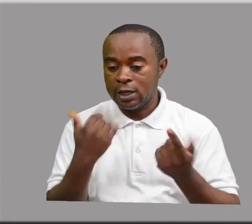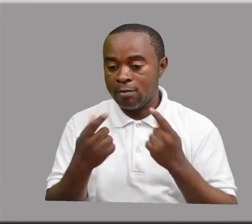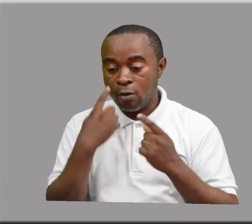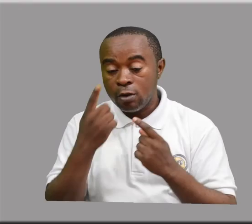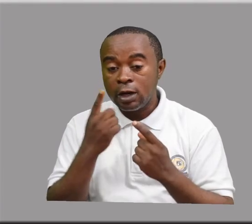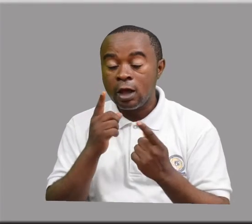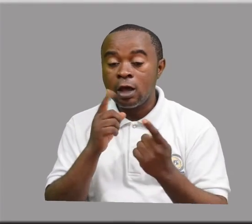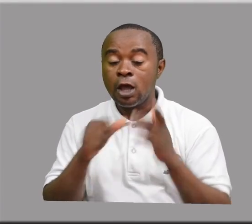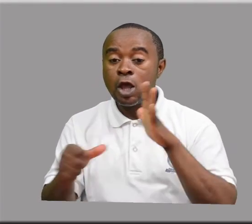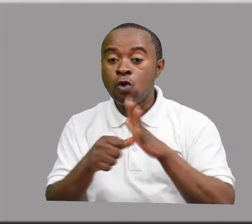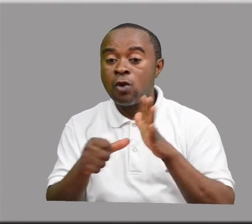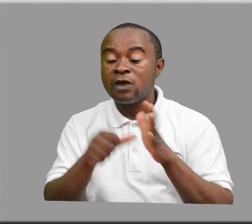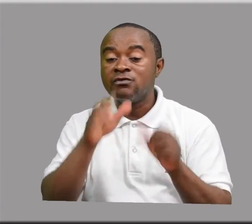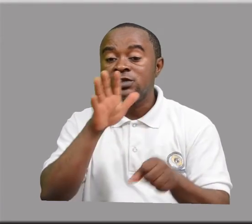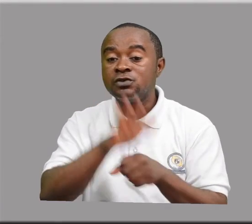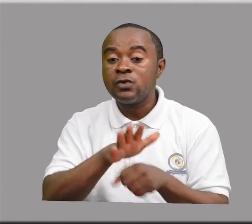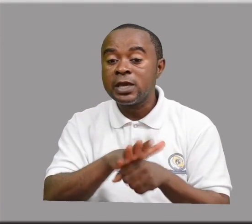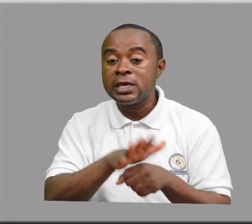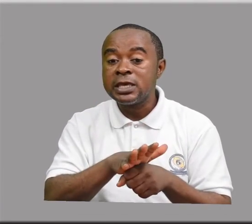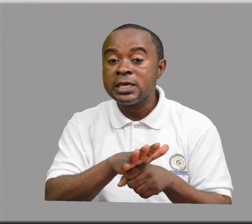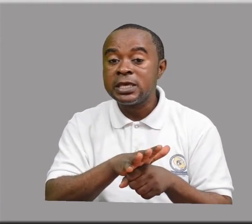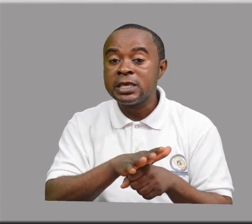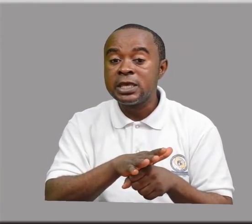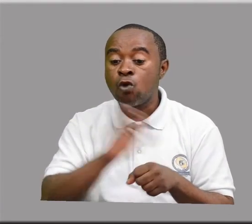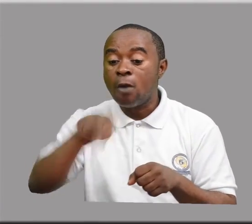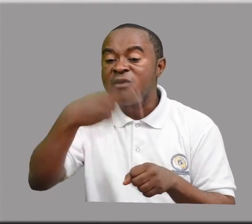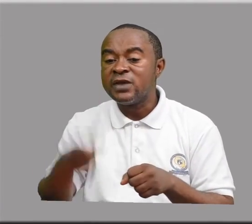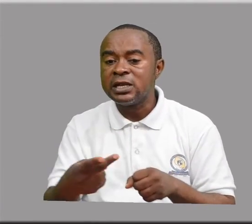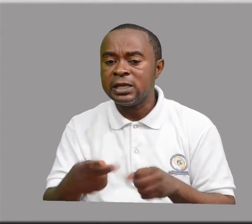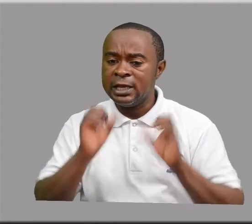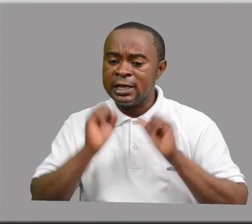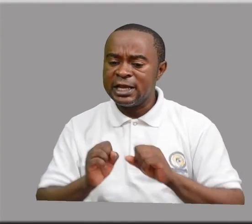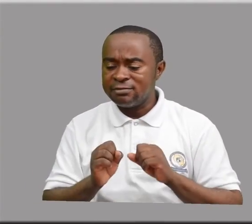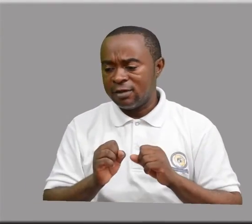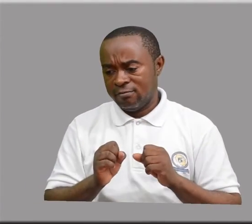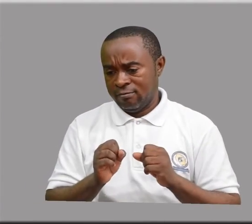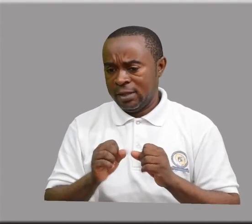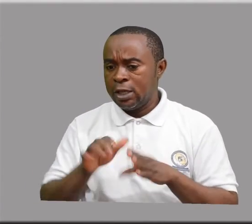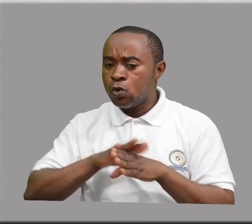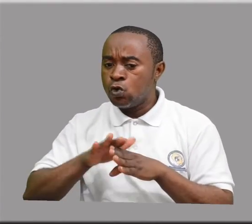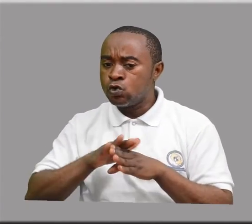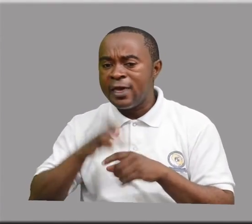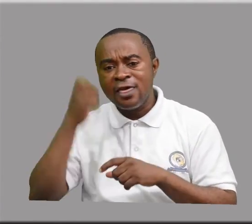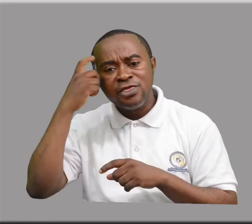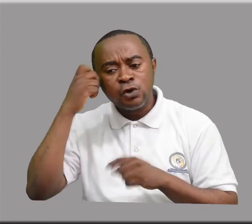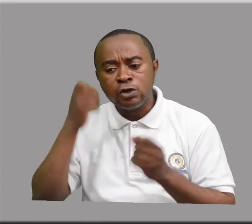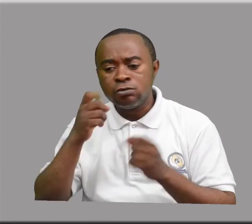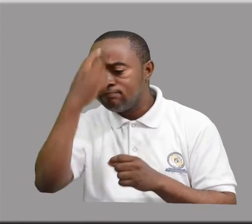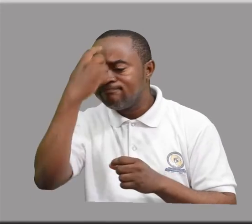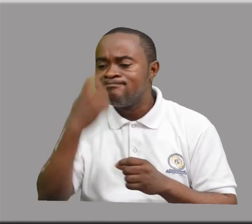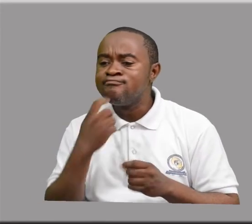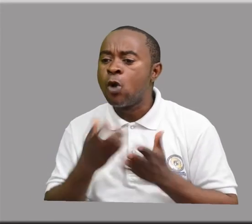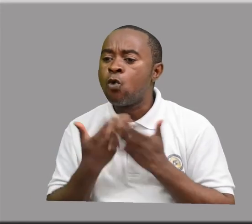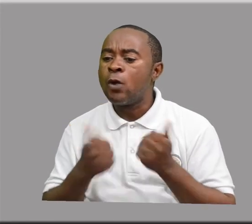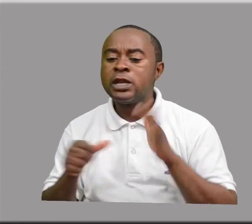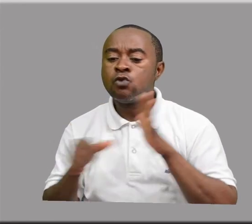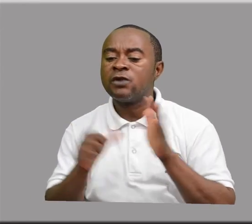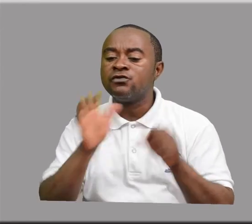of students failed, then why do you think they failed? Now use the theory that you developed in chapter